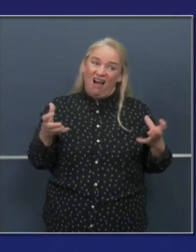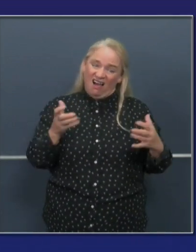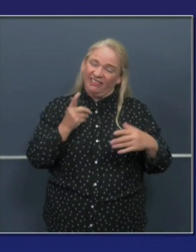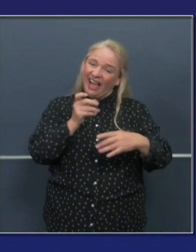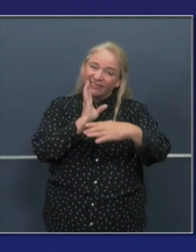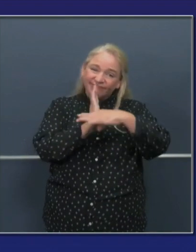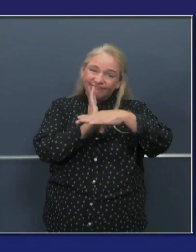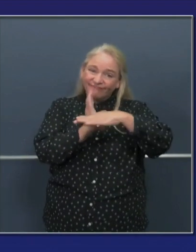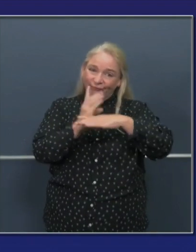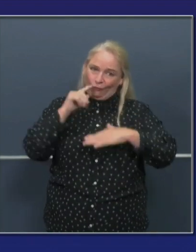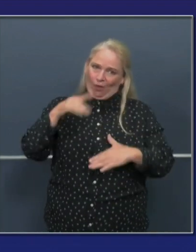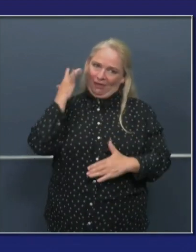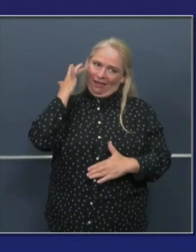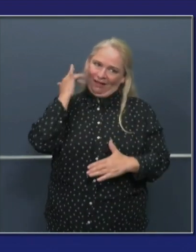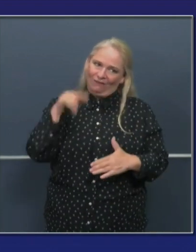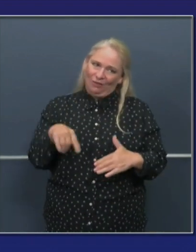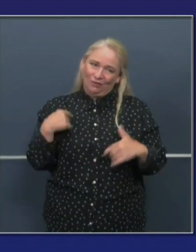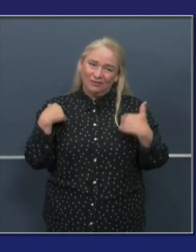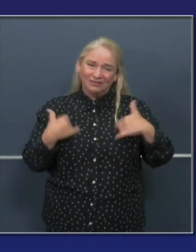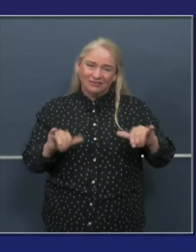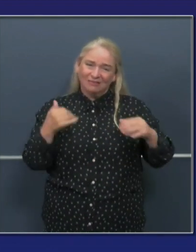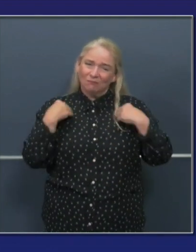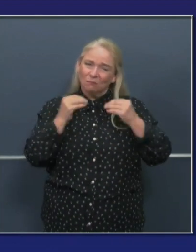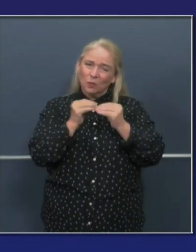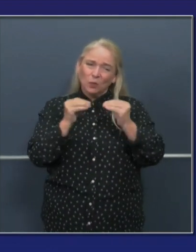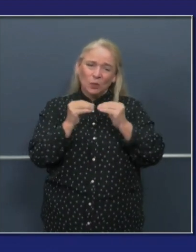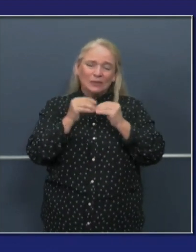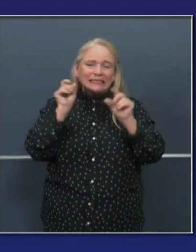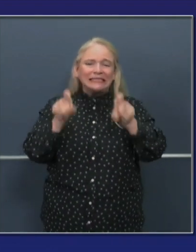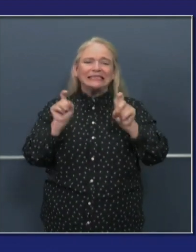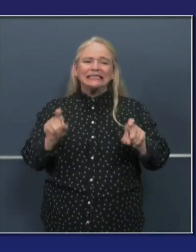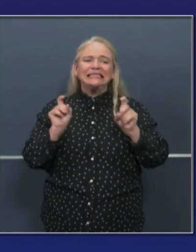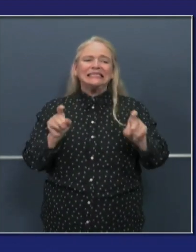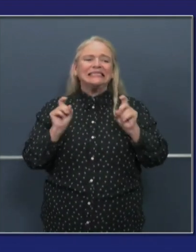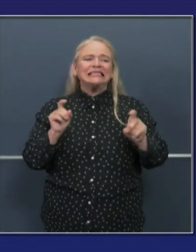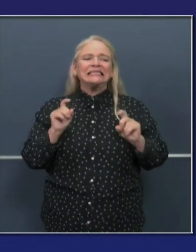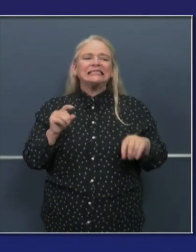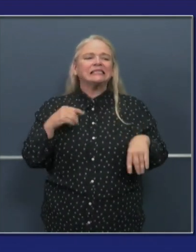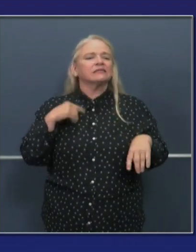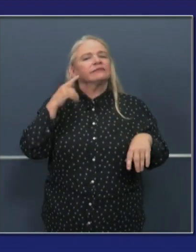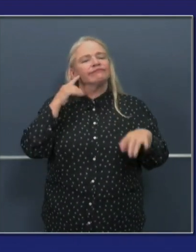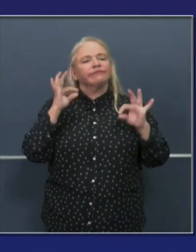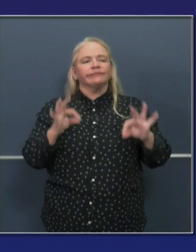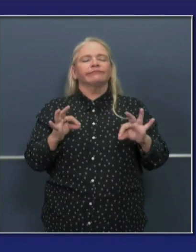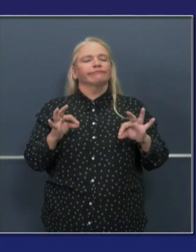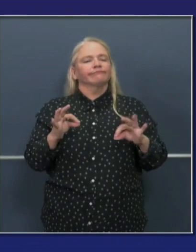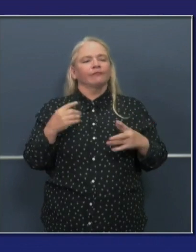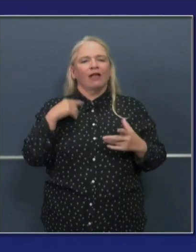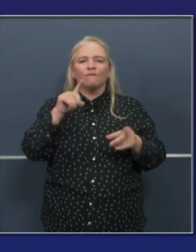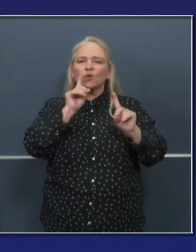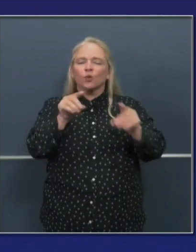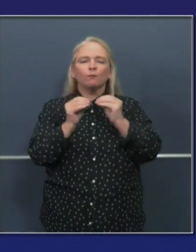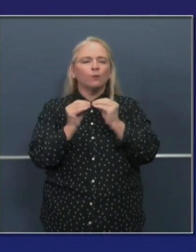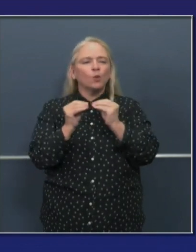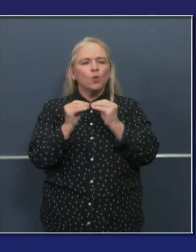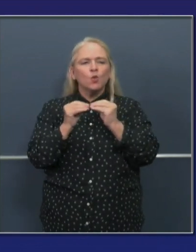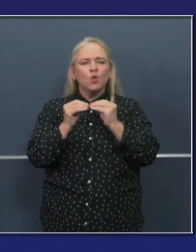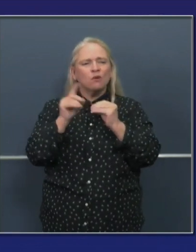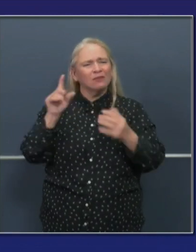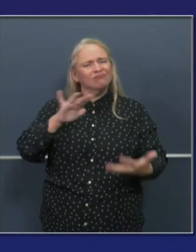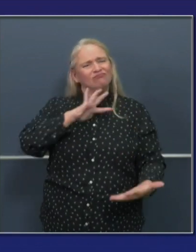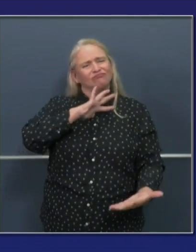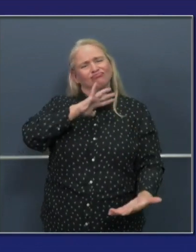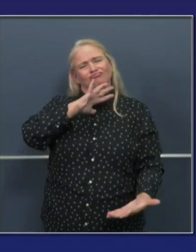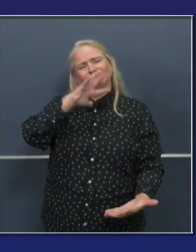huge backlog and a need to go bold and to go big in terms of procurement. And it's exactly what we did. It's what we said we were going to